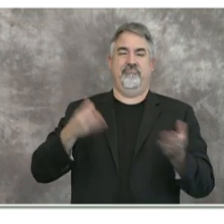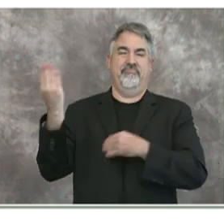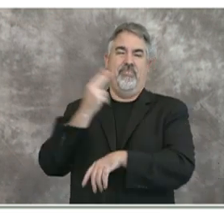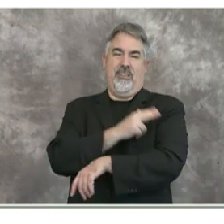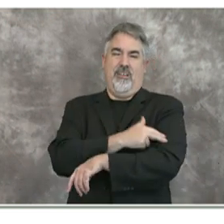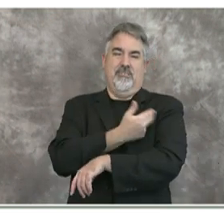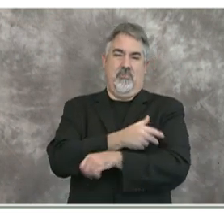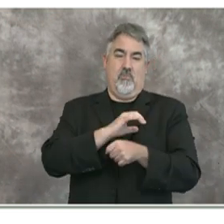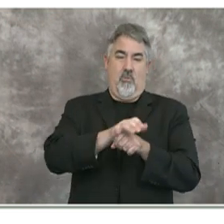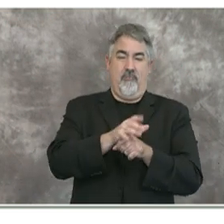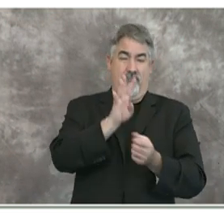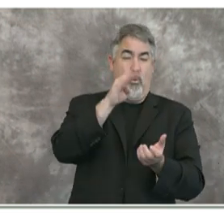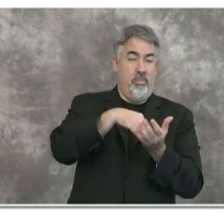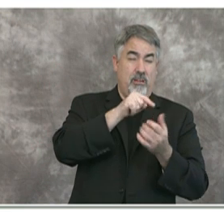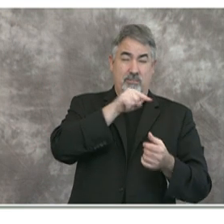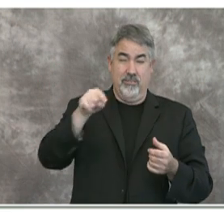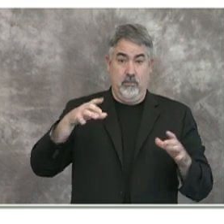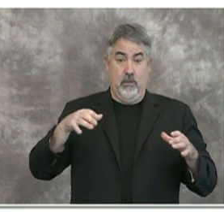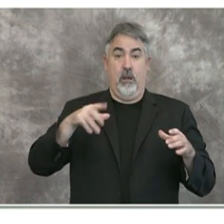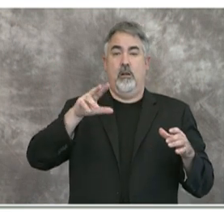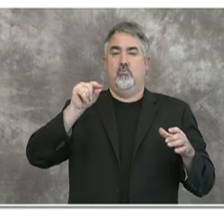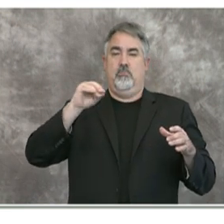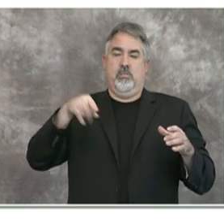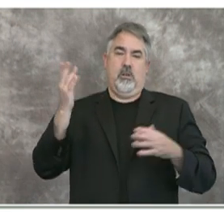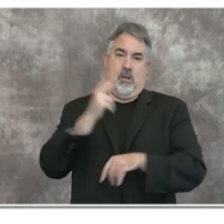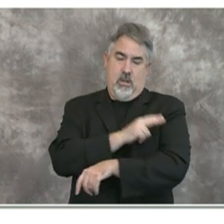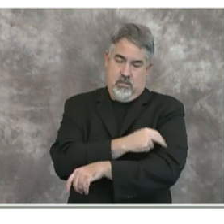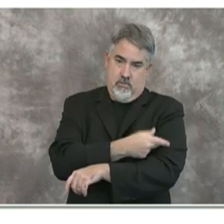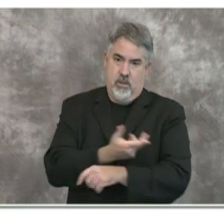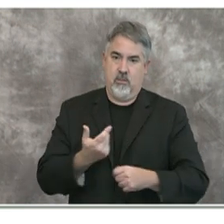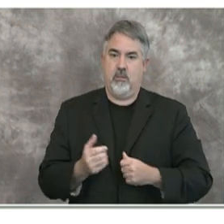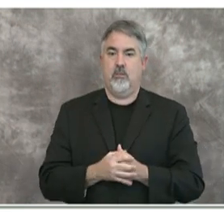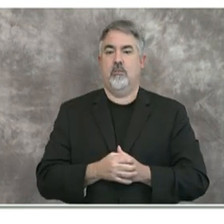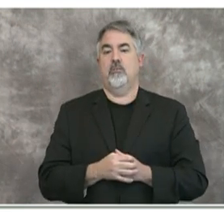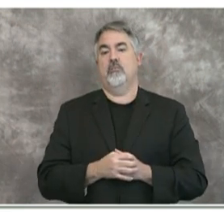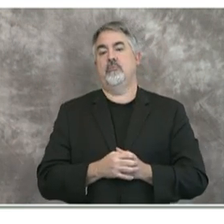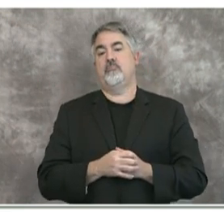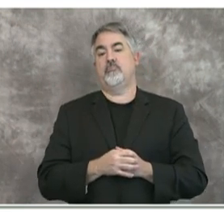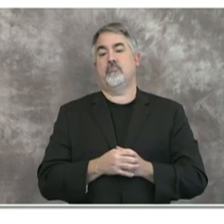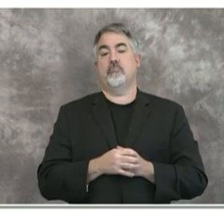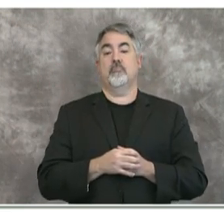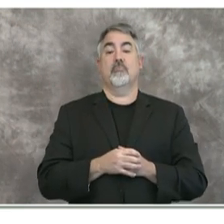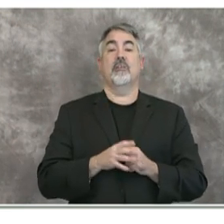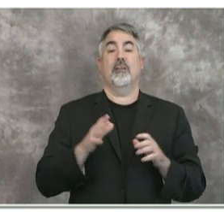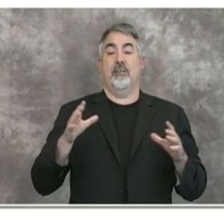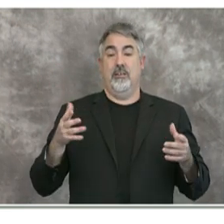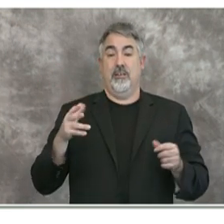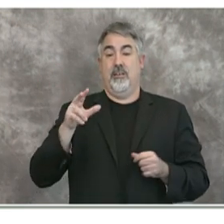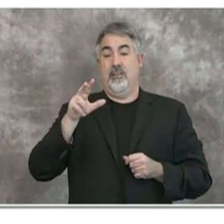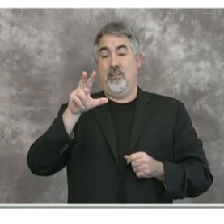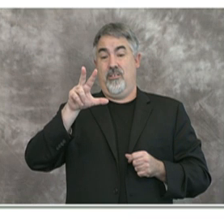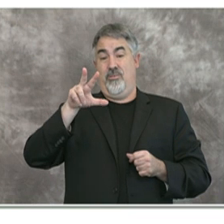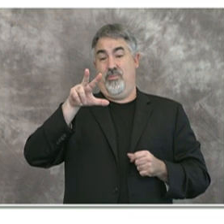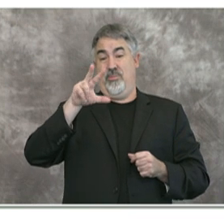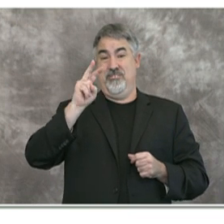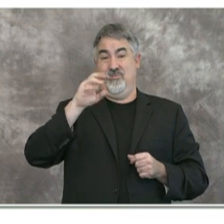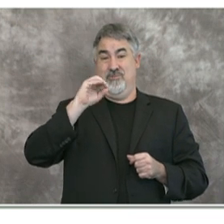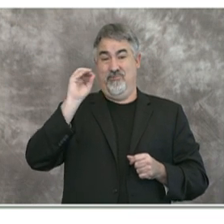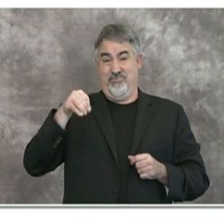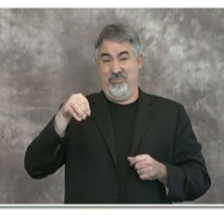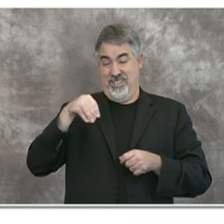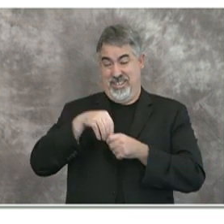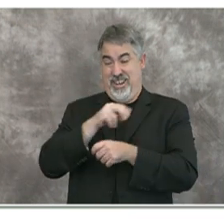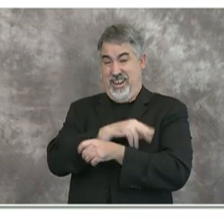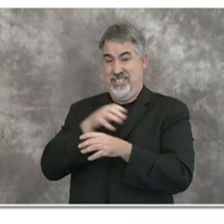that 882, which represents 32% of the hospitalized cases, have been admitted to